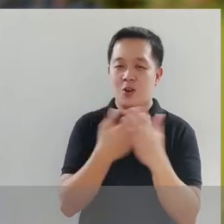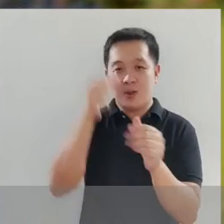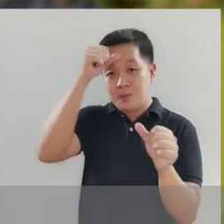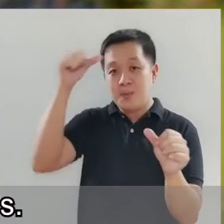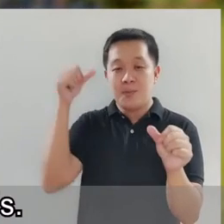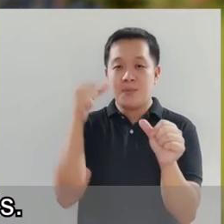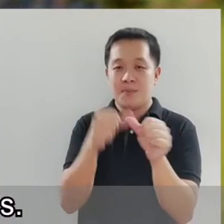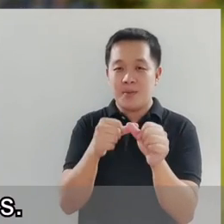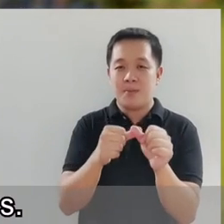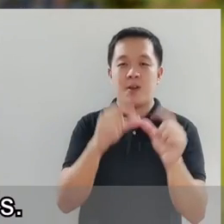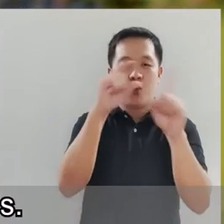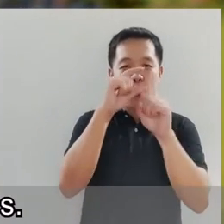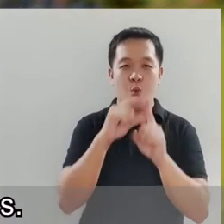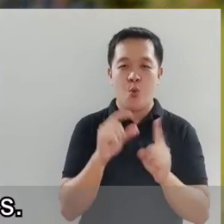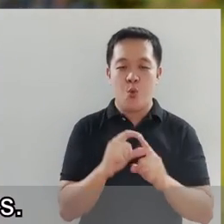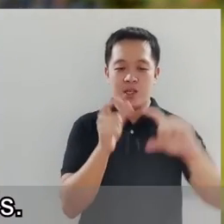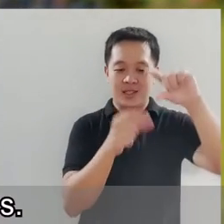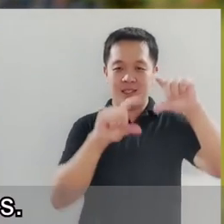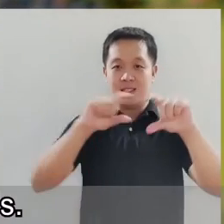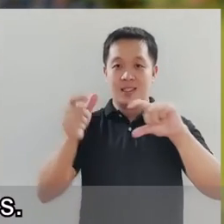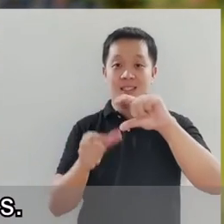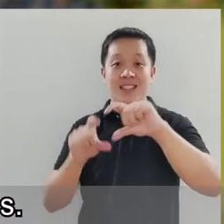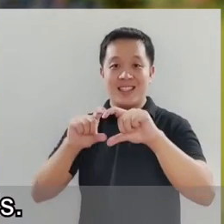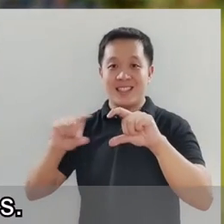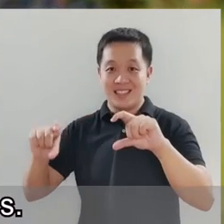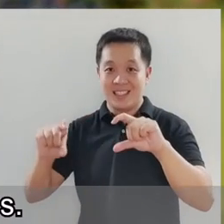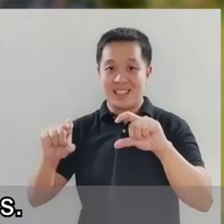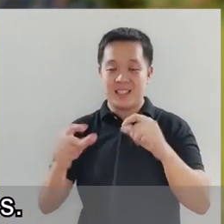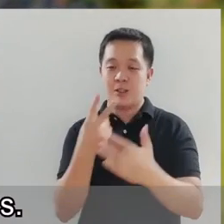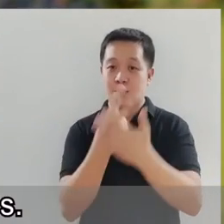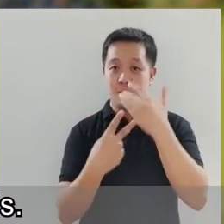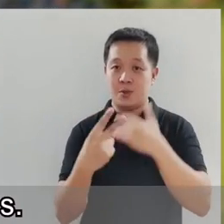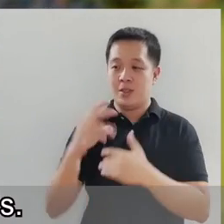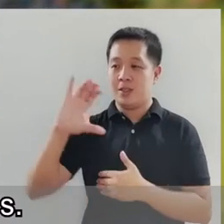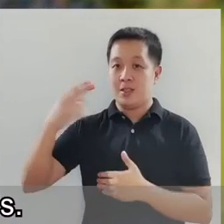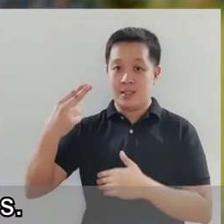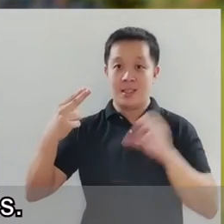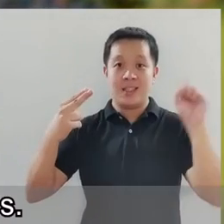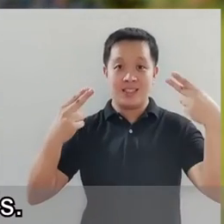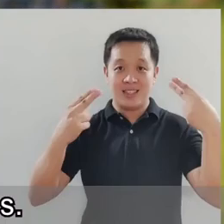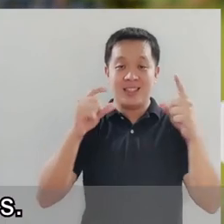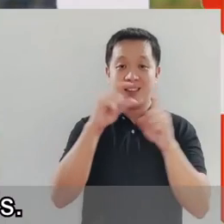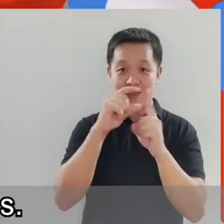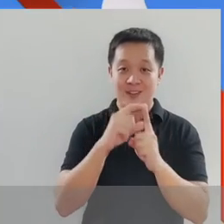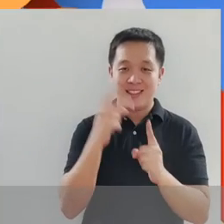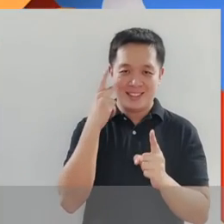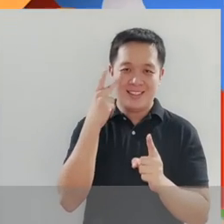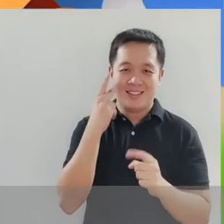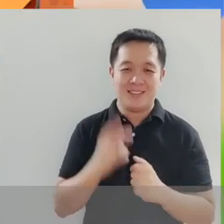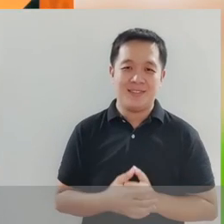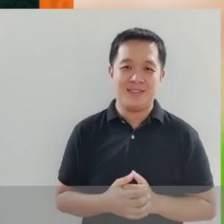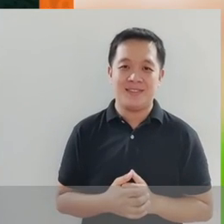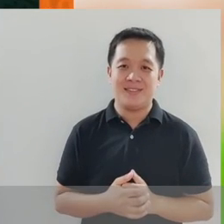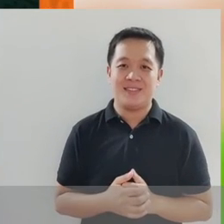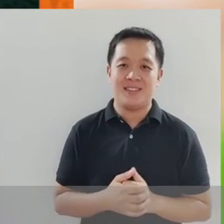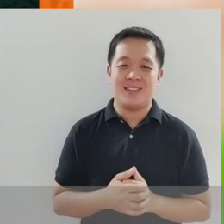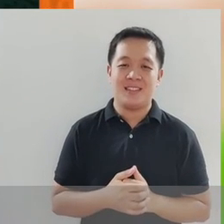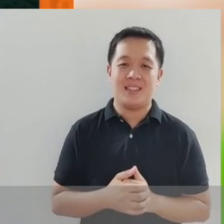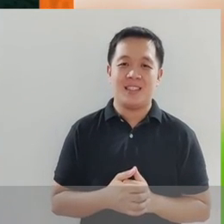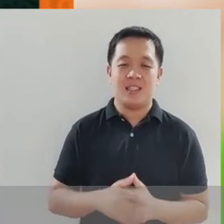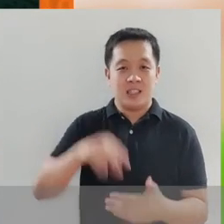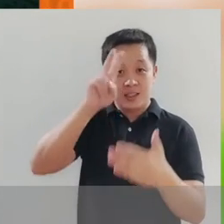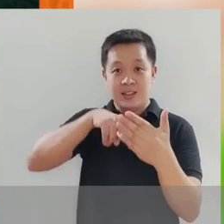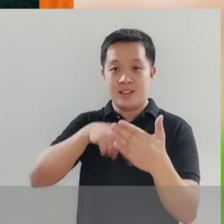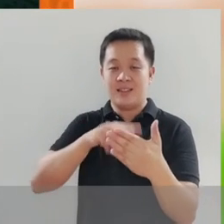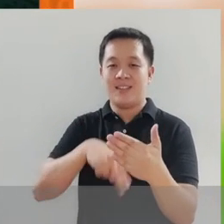we used in the crossword puzzle, both the CH and SH words. Let's